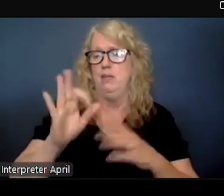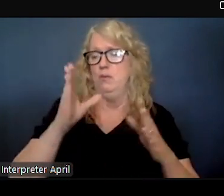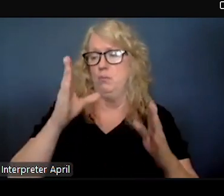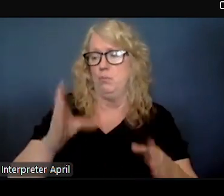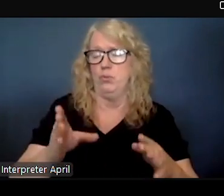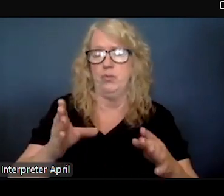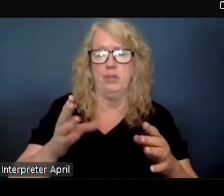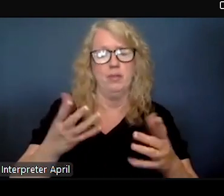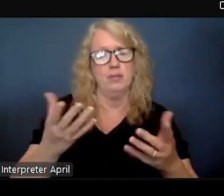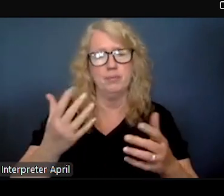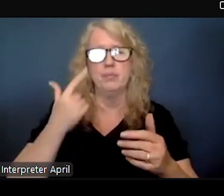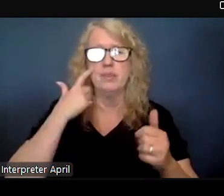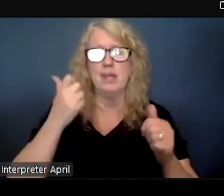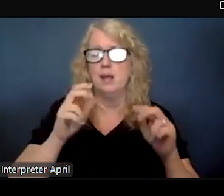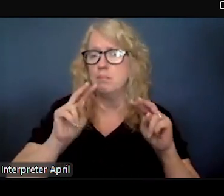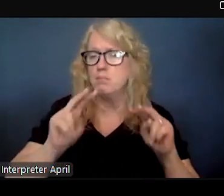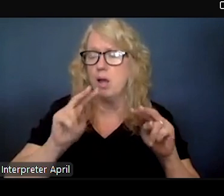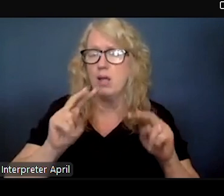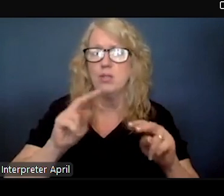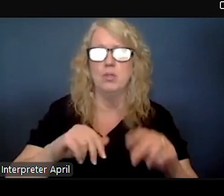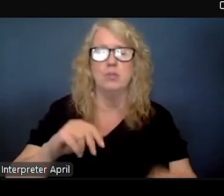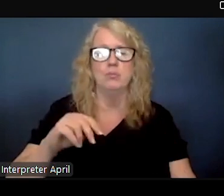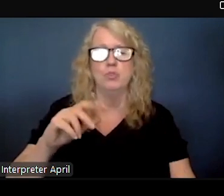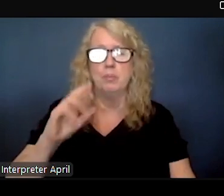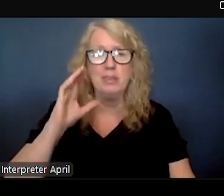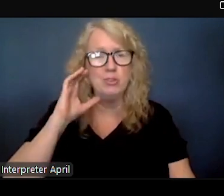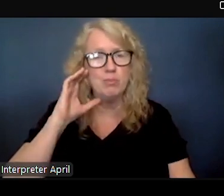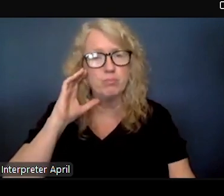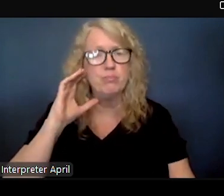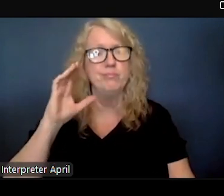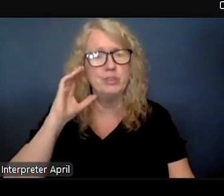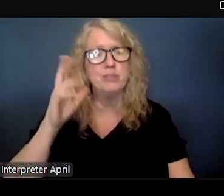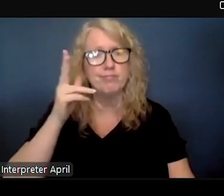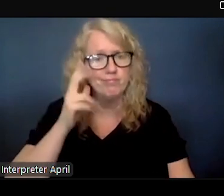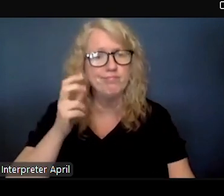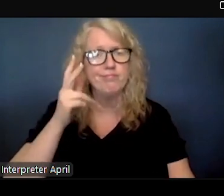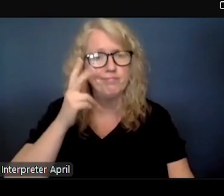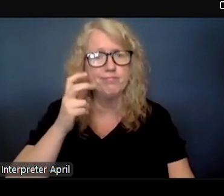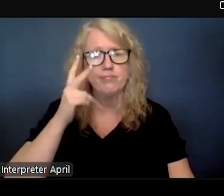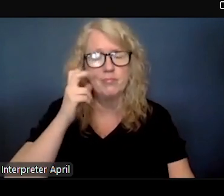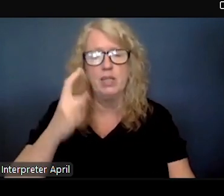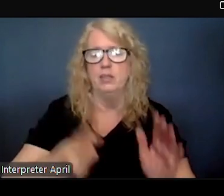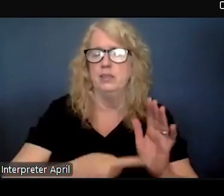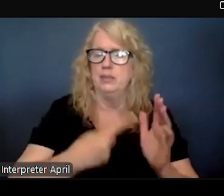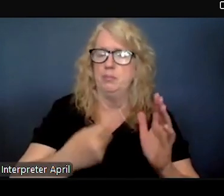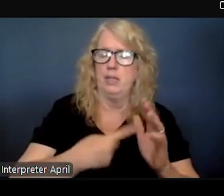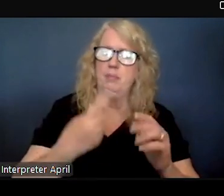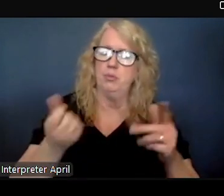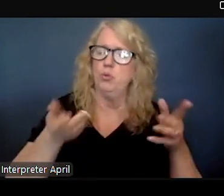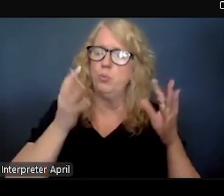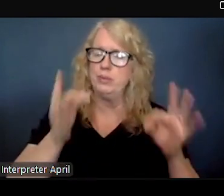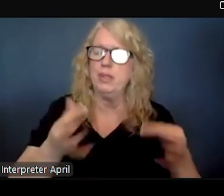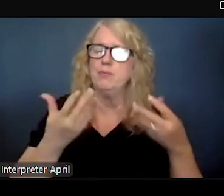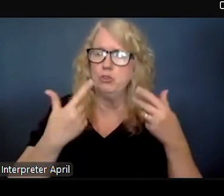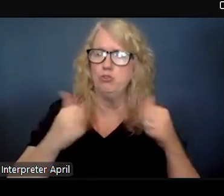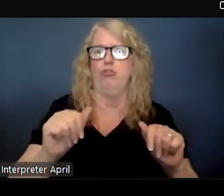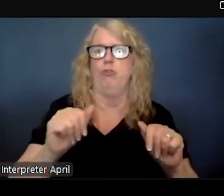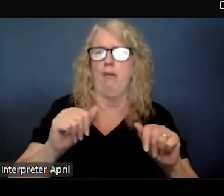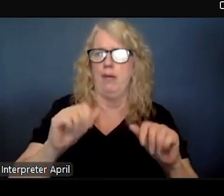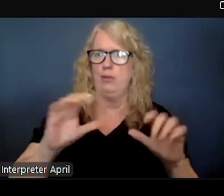can, monitor, just be a listening ear sometimes. Right. So we definitely do try to do